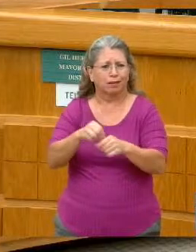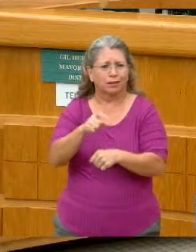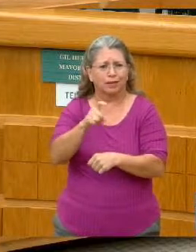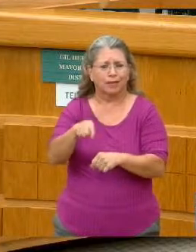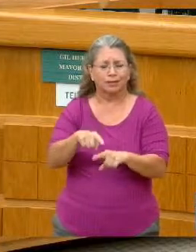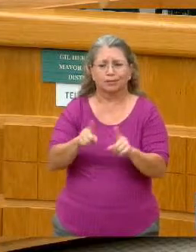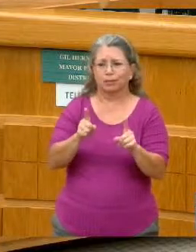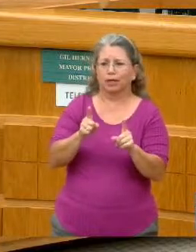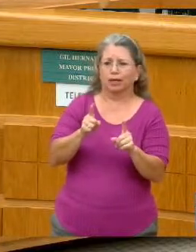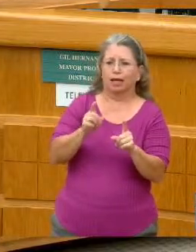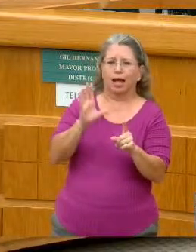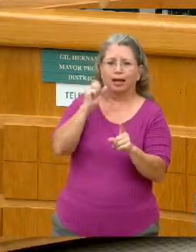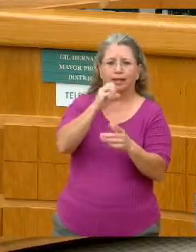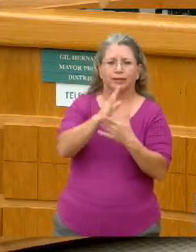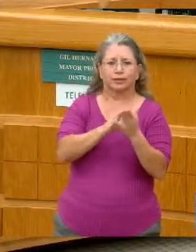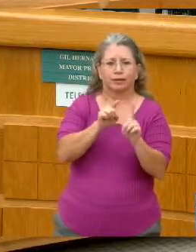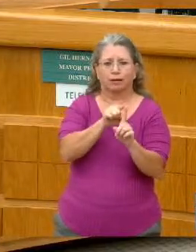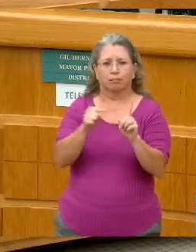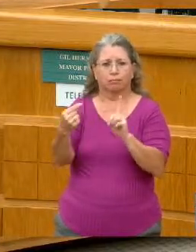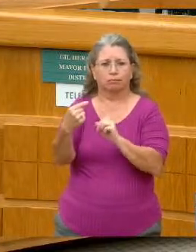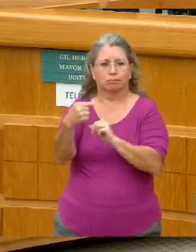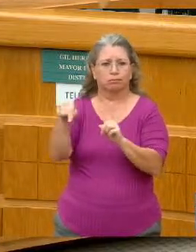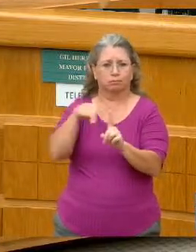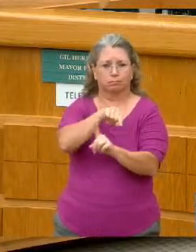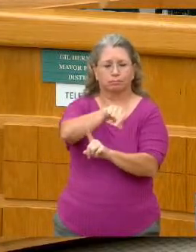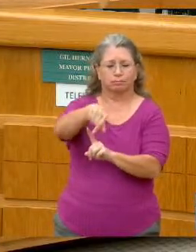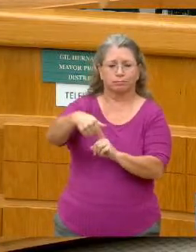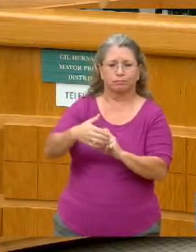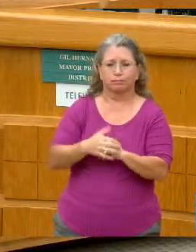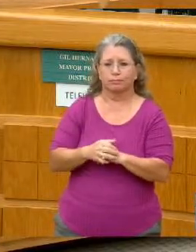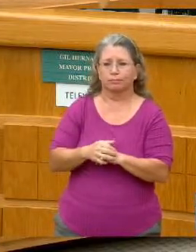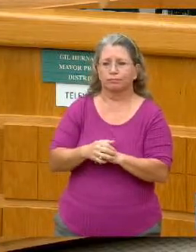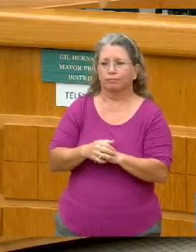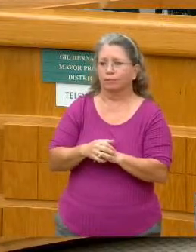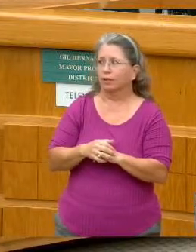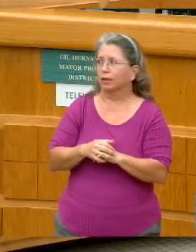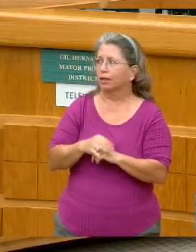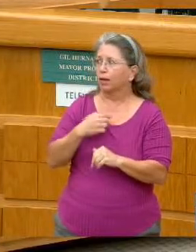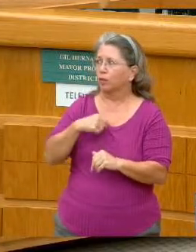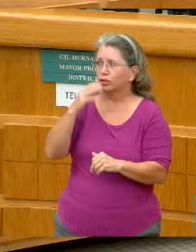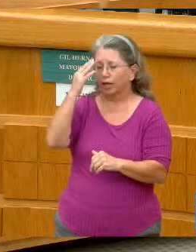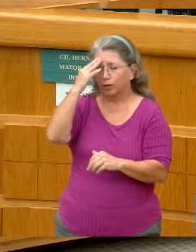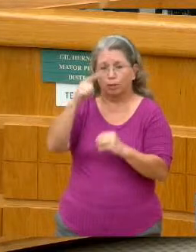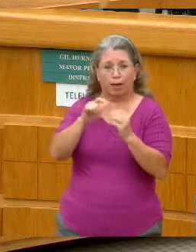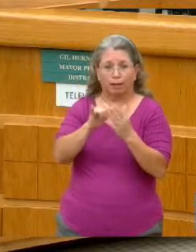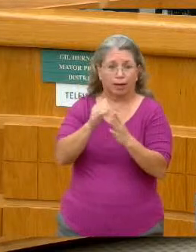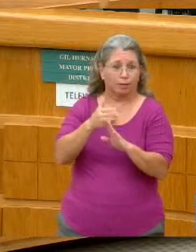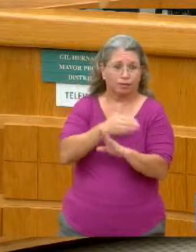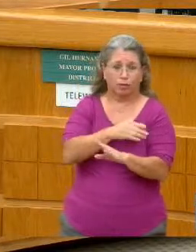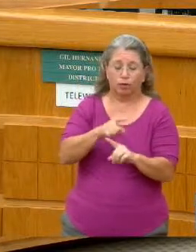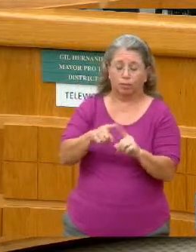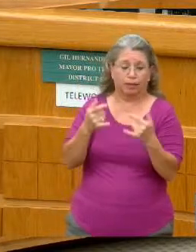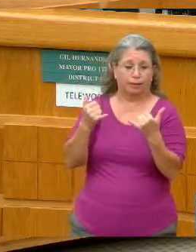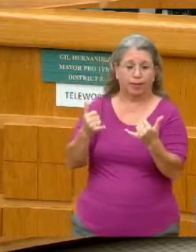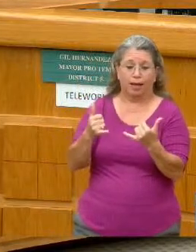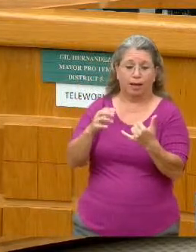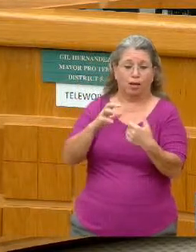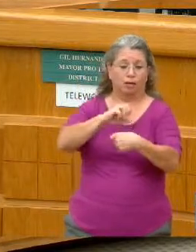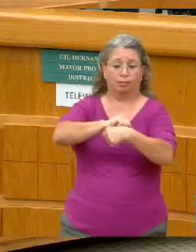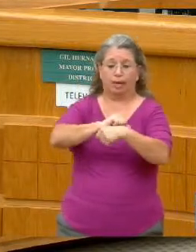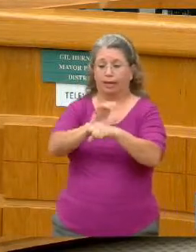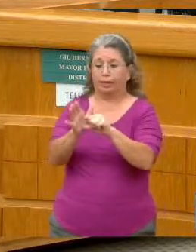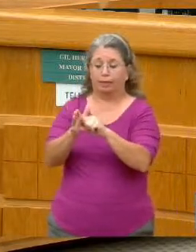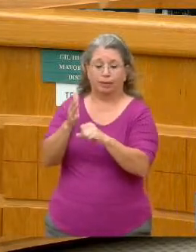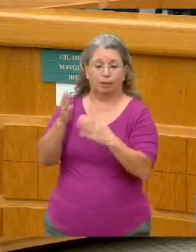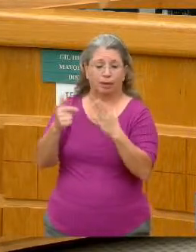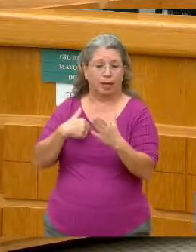of ways around it that I wish I knew about before. But now we're in the middle of a pandemic, so maybe I'll figure it